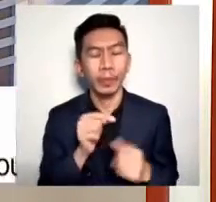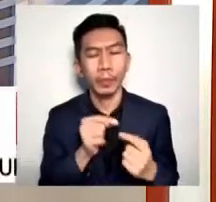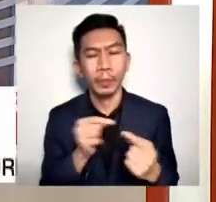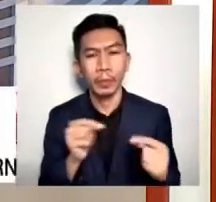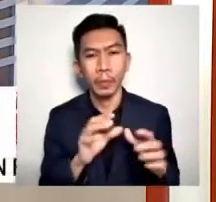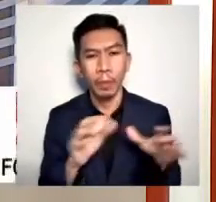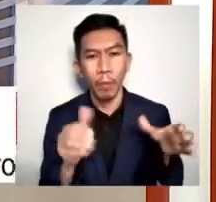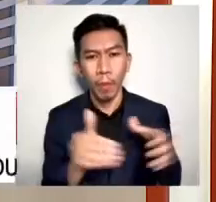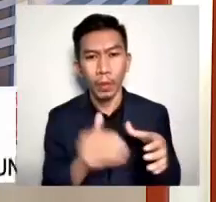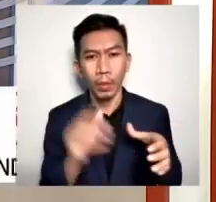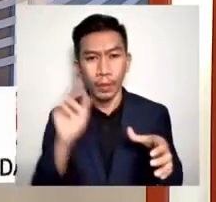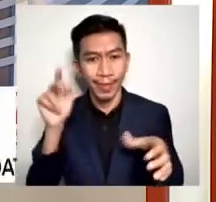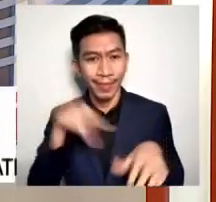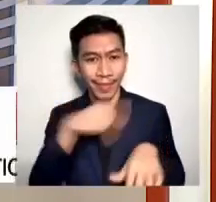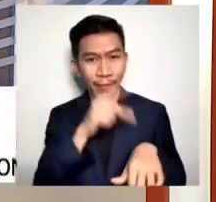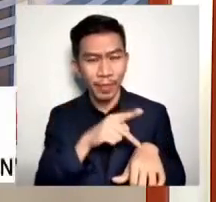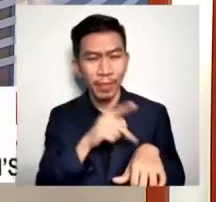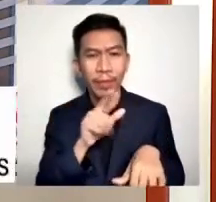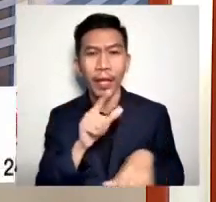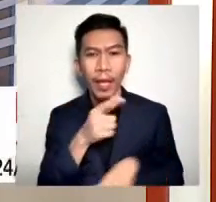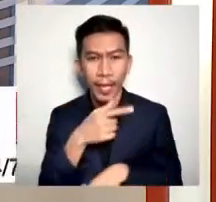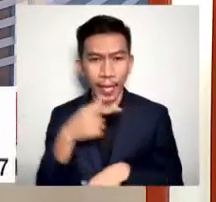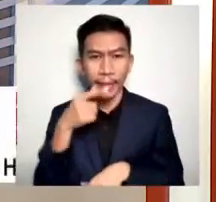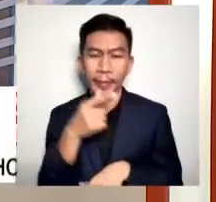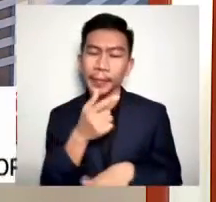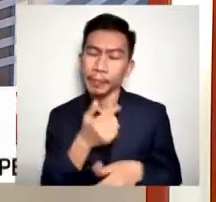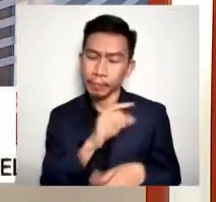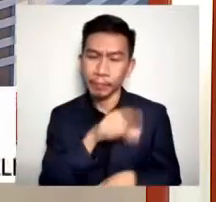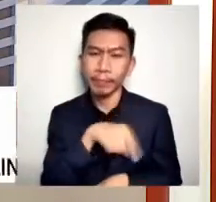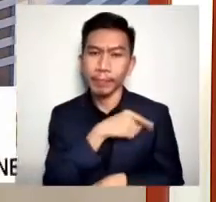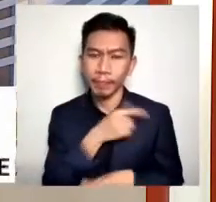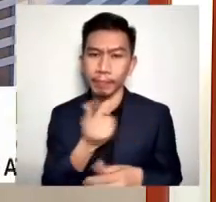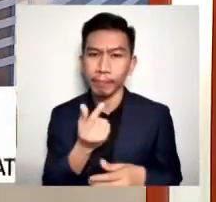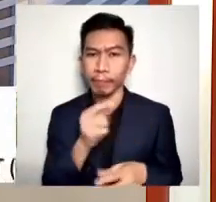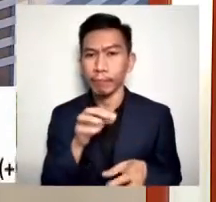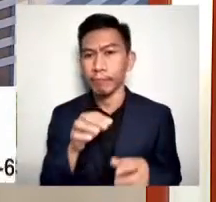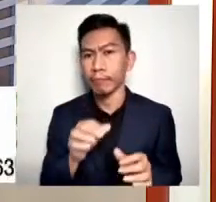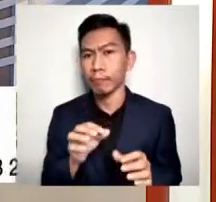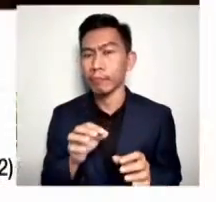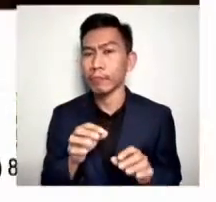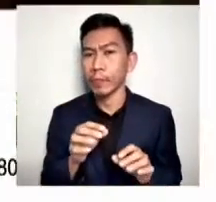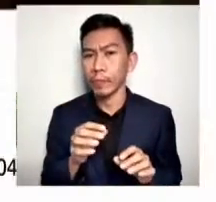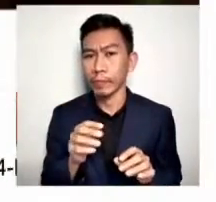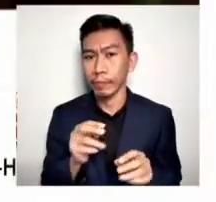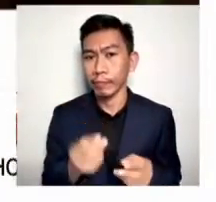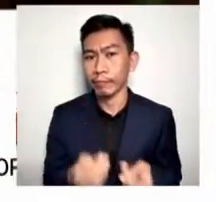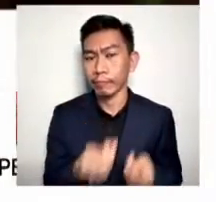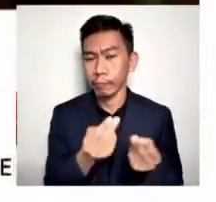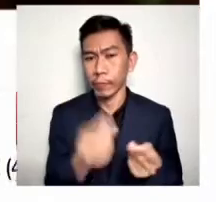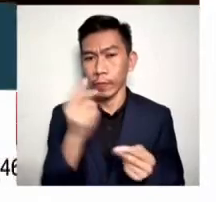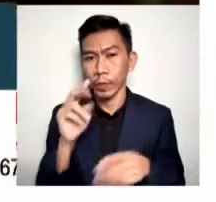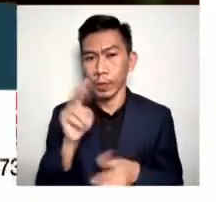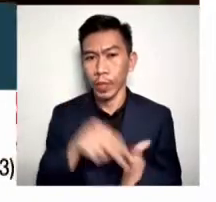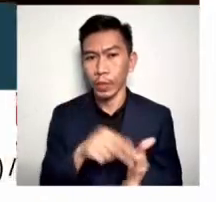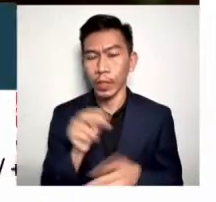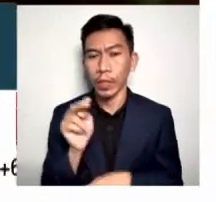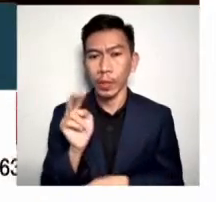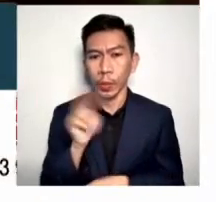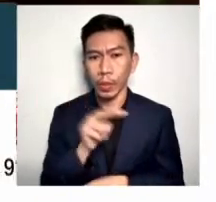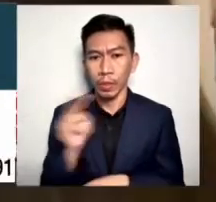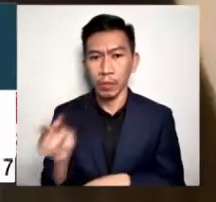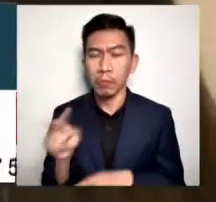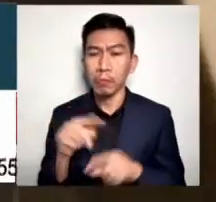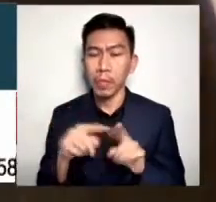Robredo remains to be the most qualified candidate for the presidency in 2022. Liberal Party Vice Chairman Franklin Drilon, however,